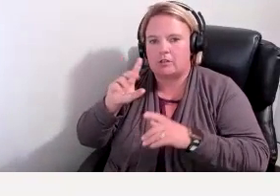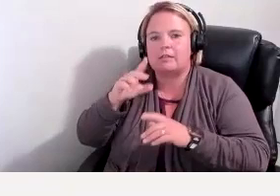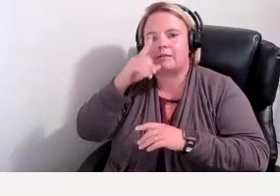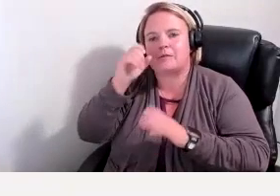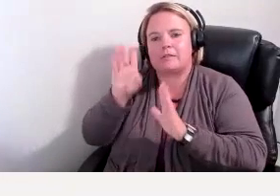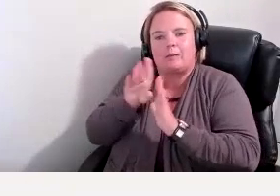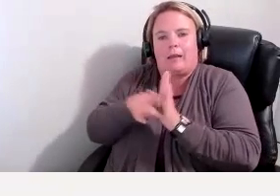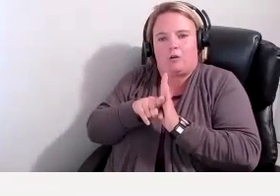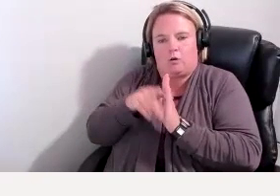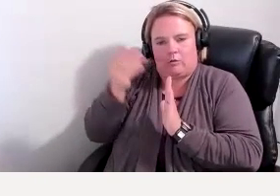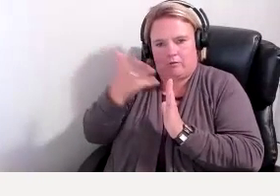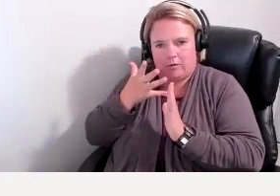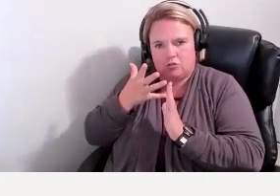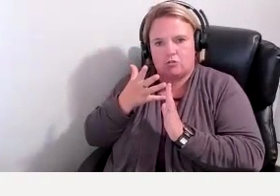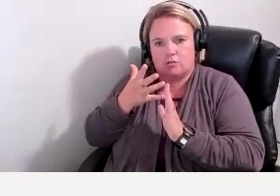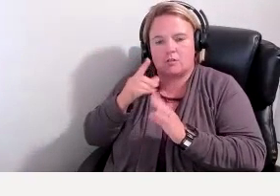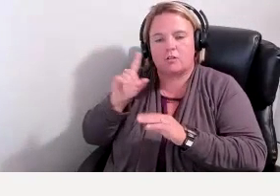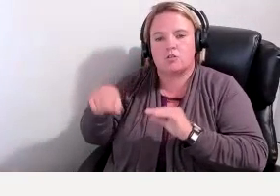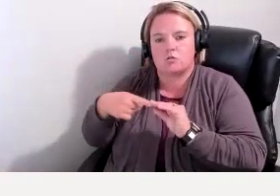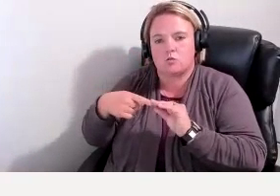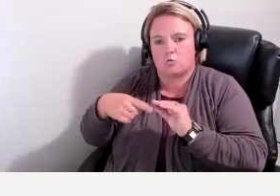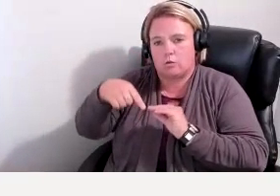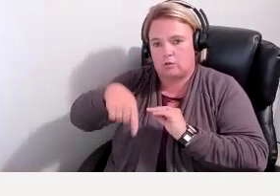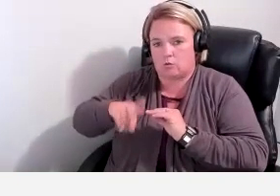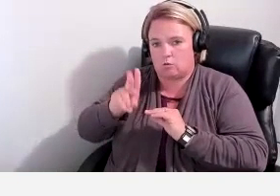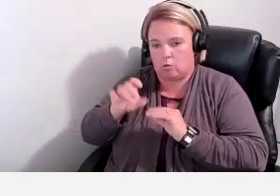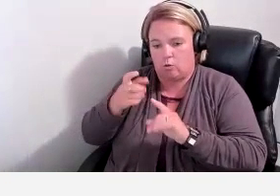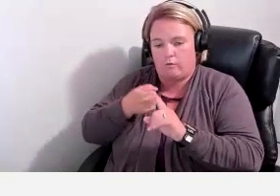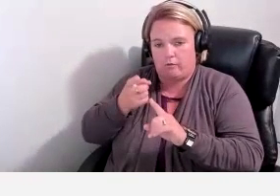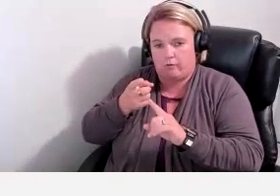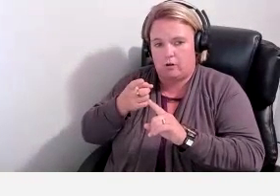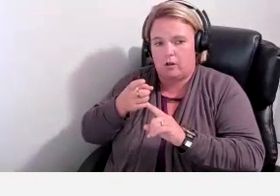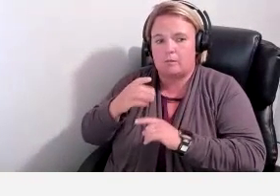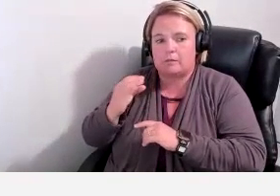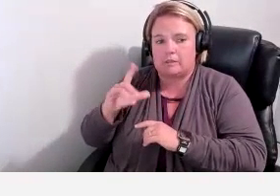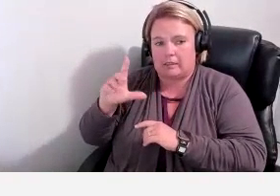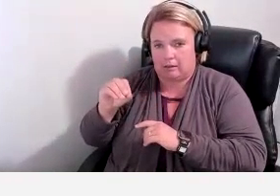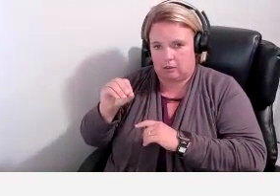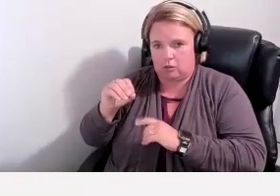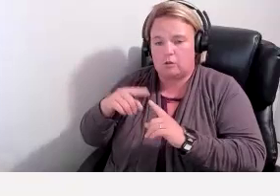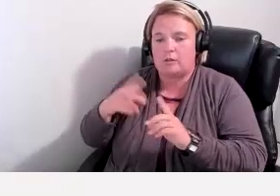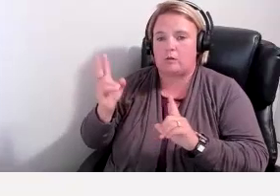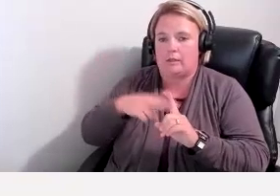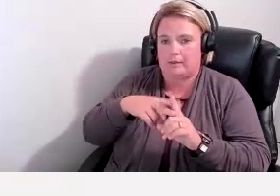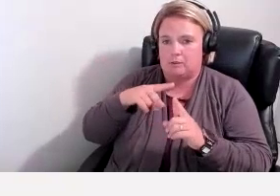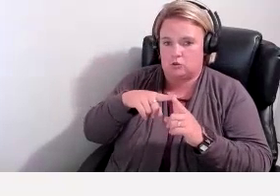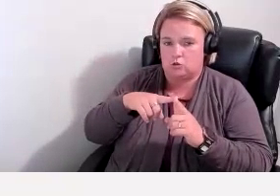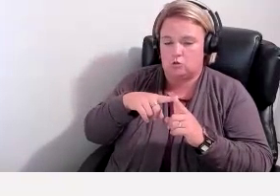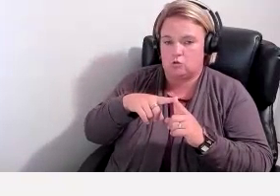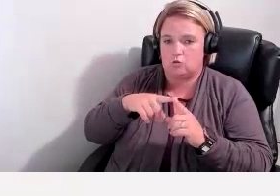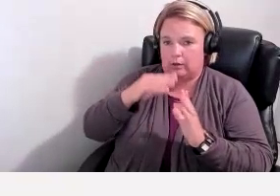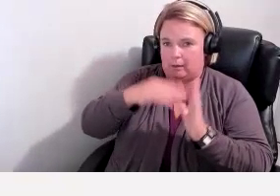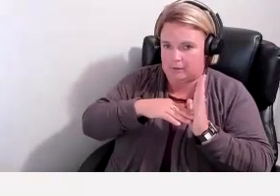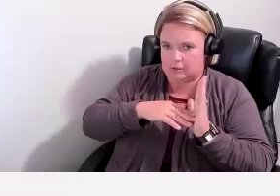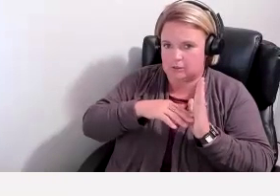stuff. So once we get the quote from the vendor, then we attach that quote to this application. Then we put